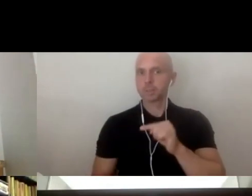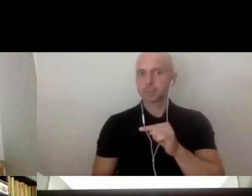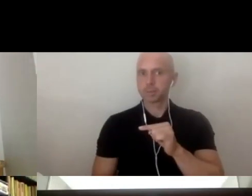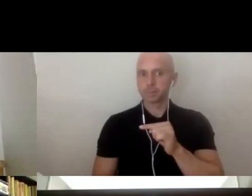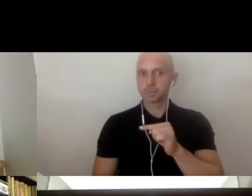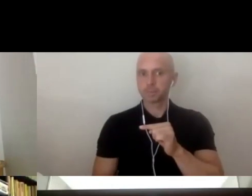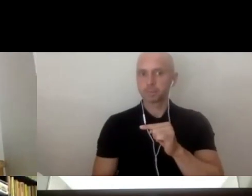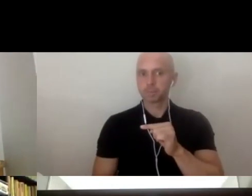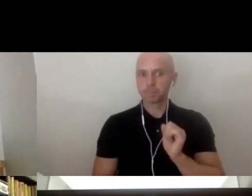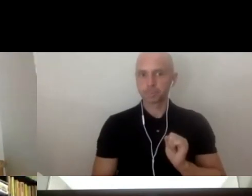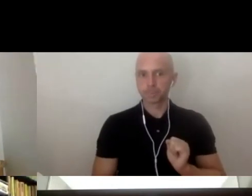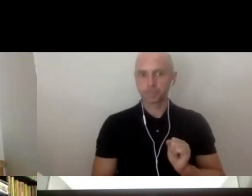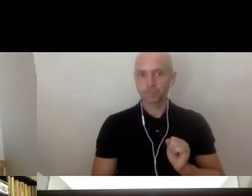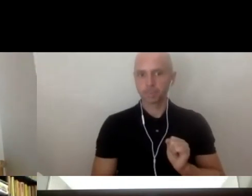or